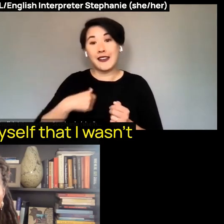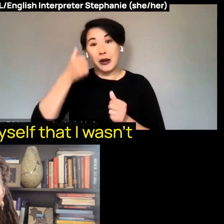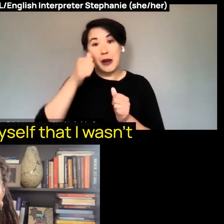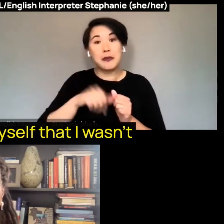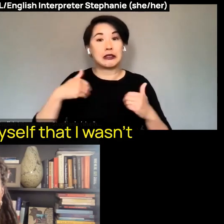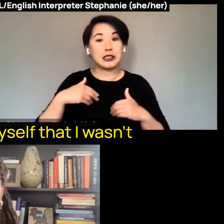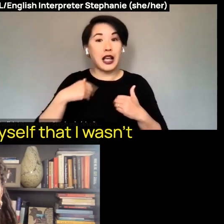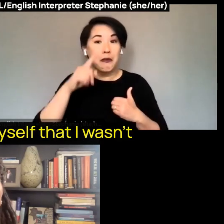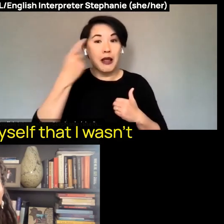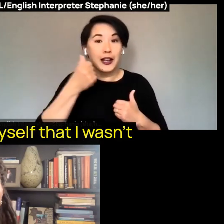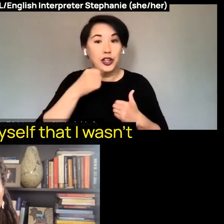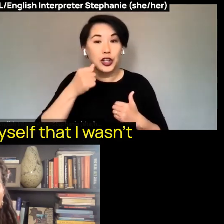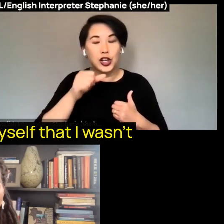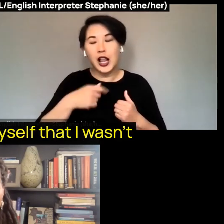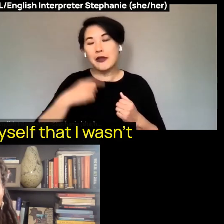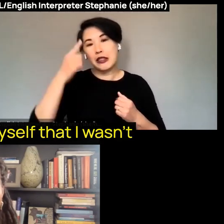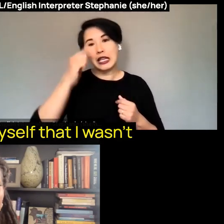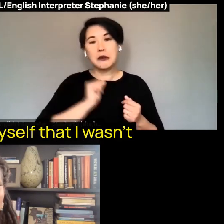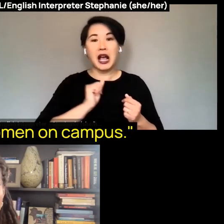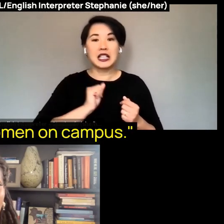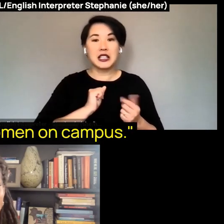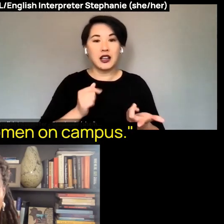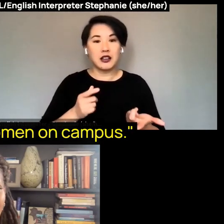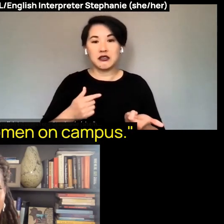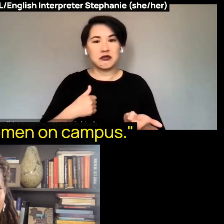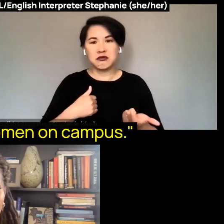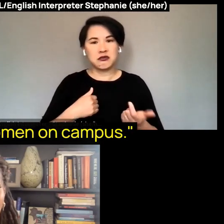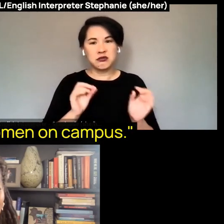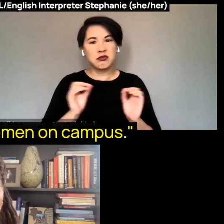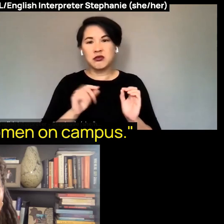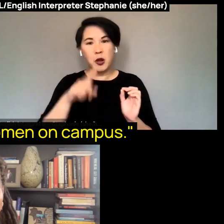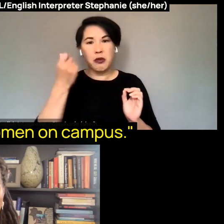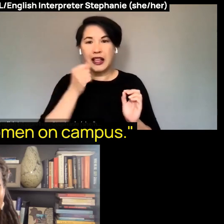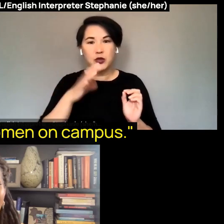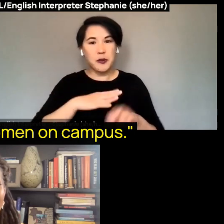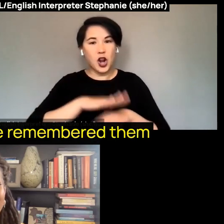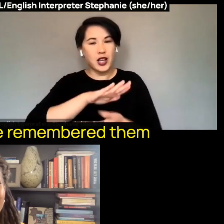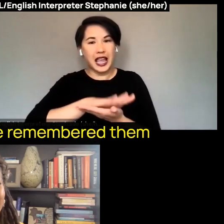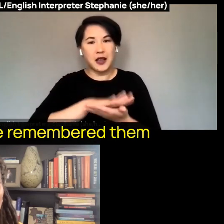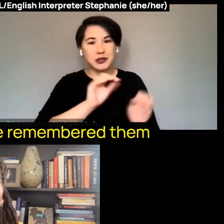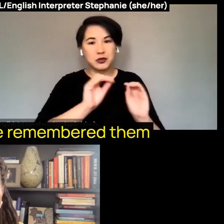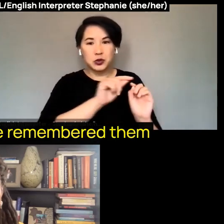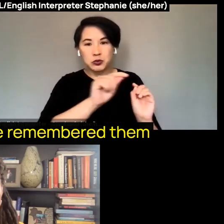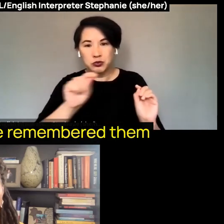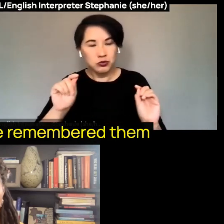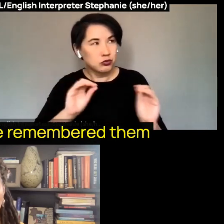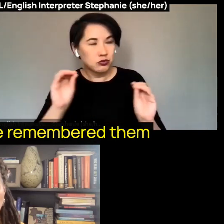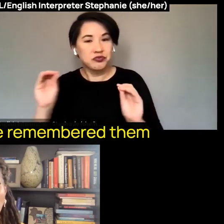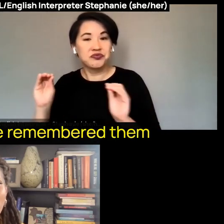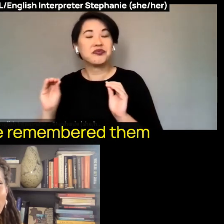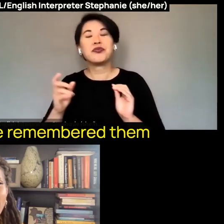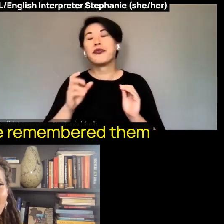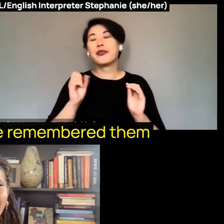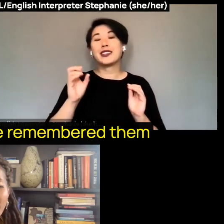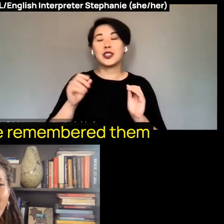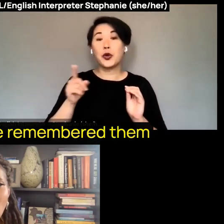girl just thinking to myself that I wasn't seeing other Black women on campus." And she shared that she